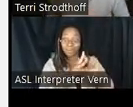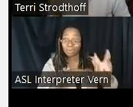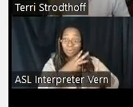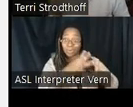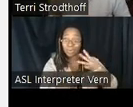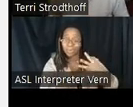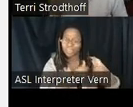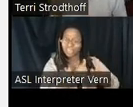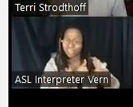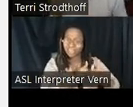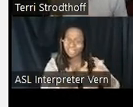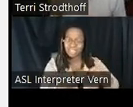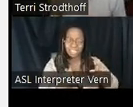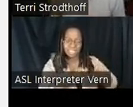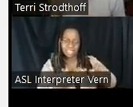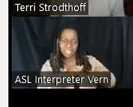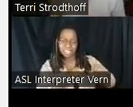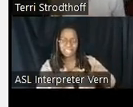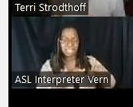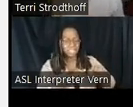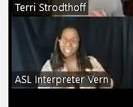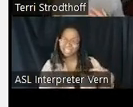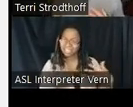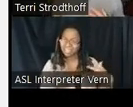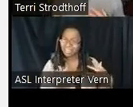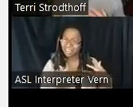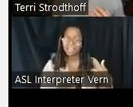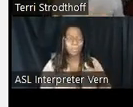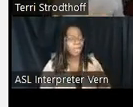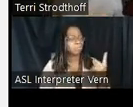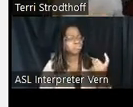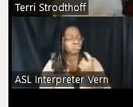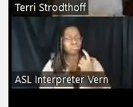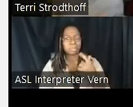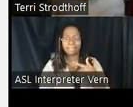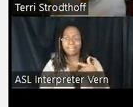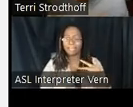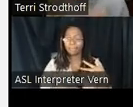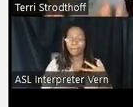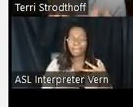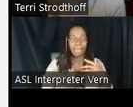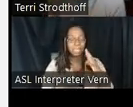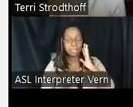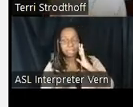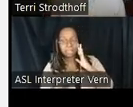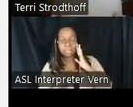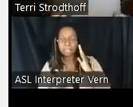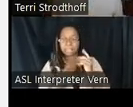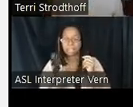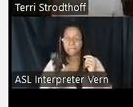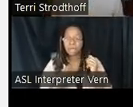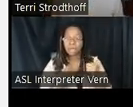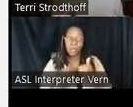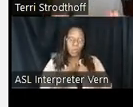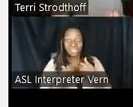we walk around feeling very frightened, very angry, very afraid, but we're not walking around at this point, but we exist